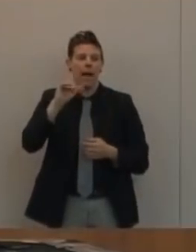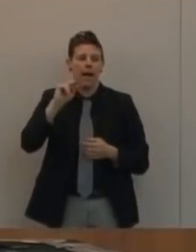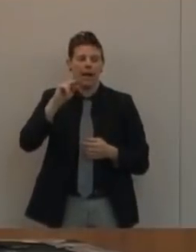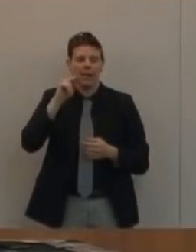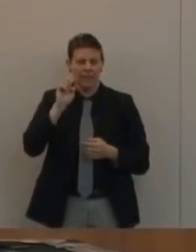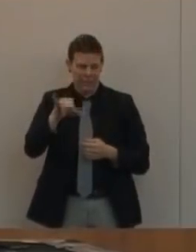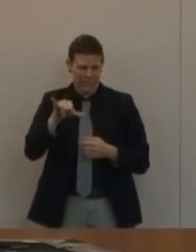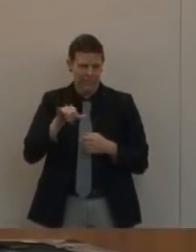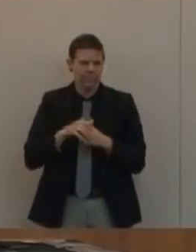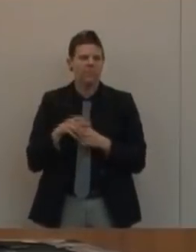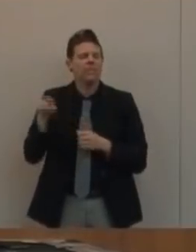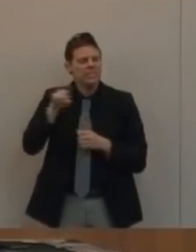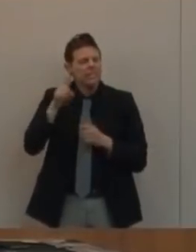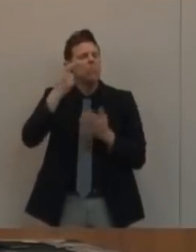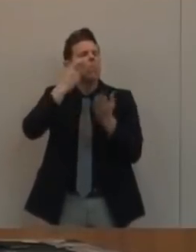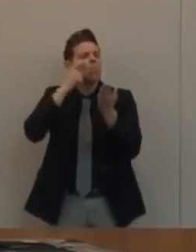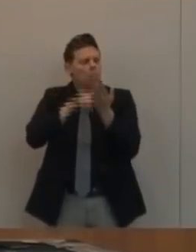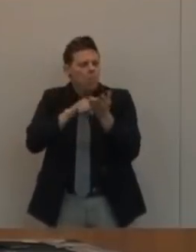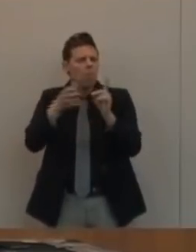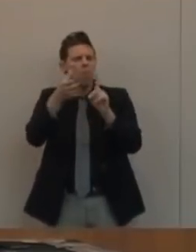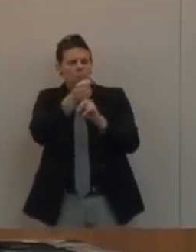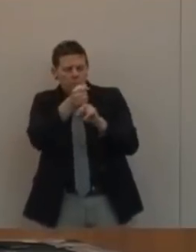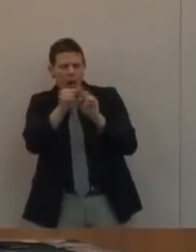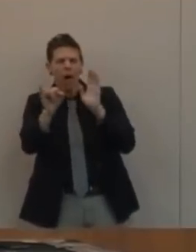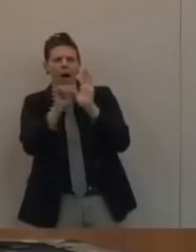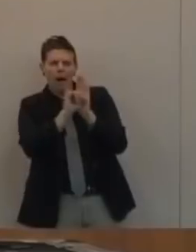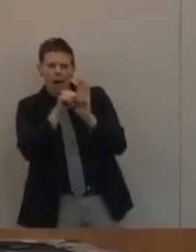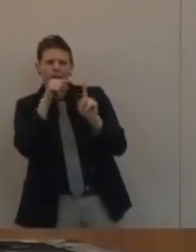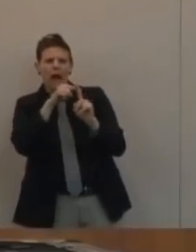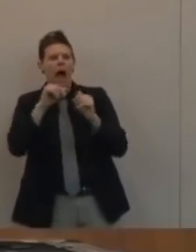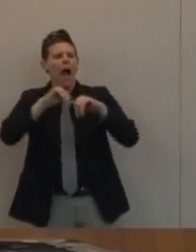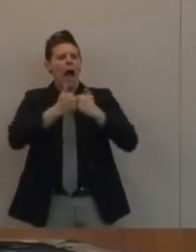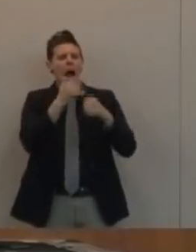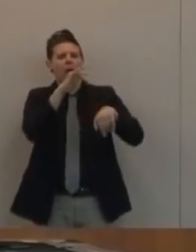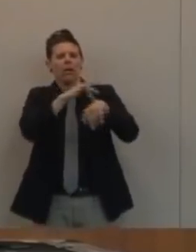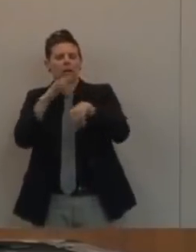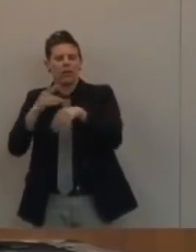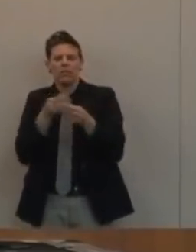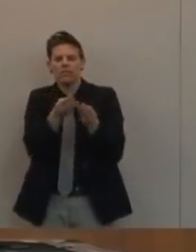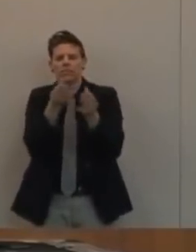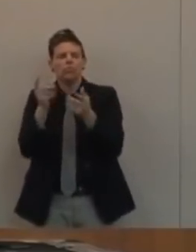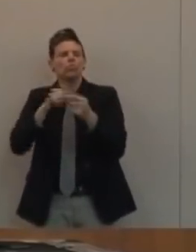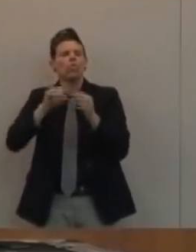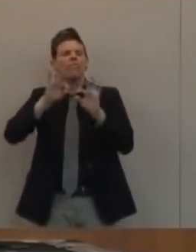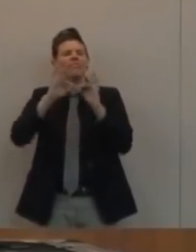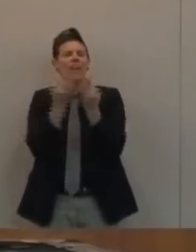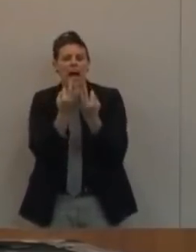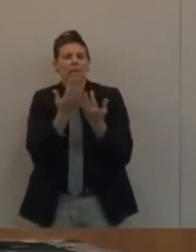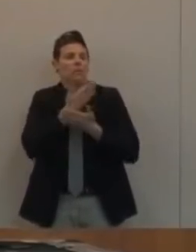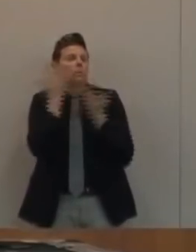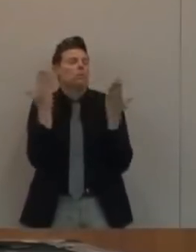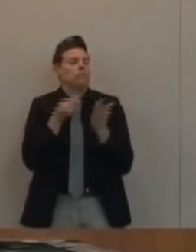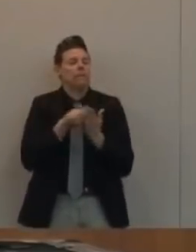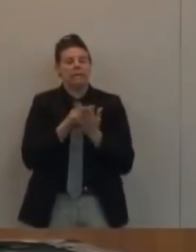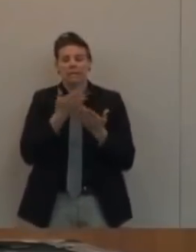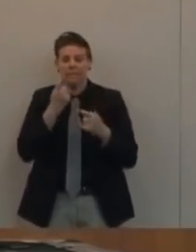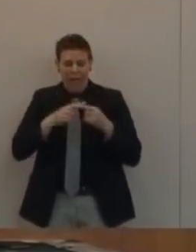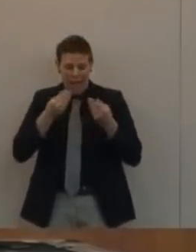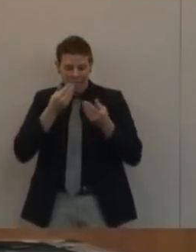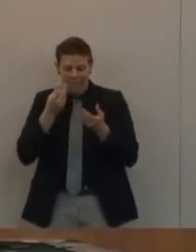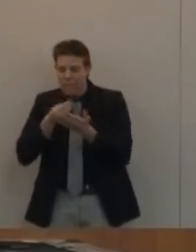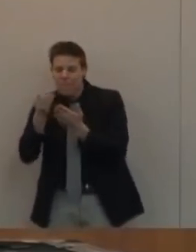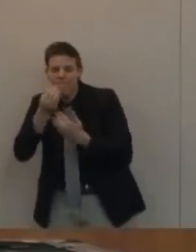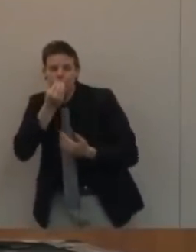identified ways to get resources to New Mexico families who couldn't afford to put food on the table, I give him an